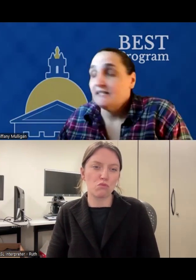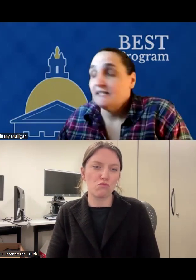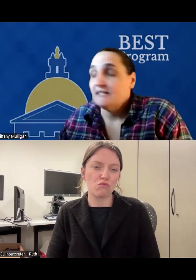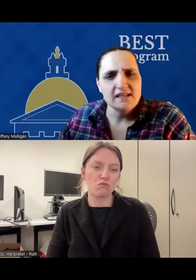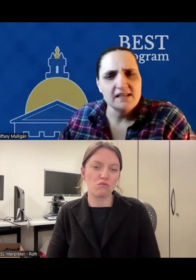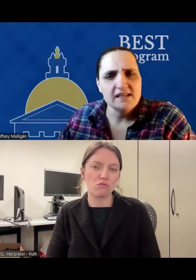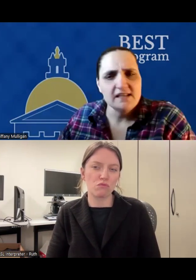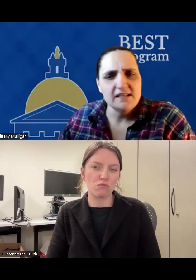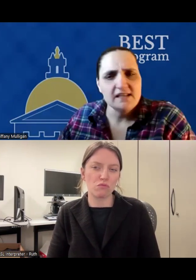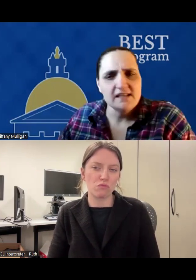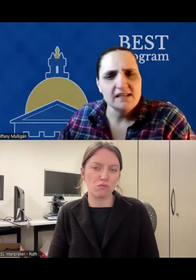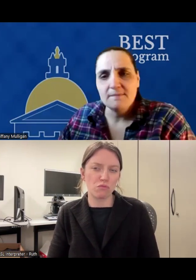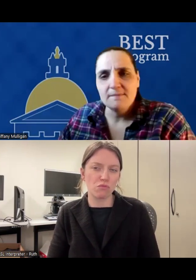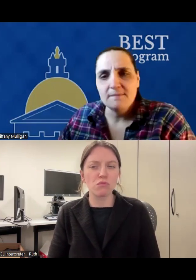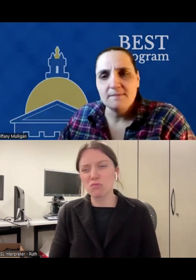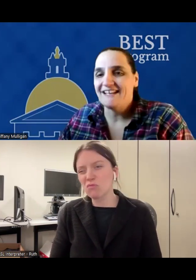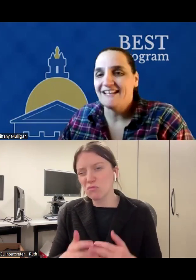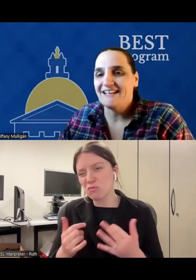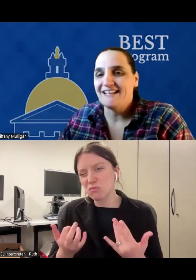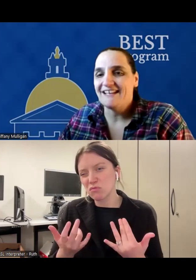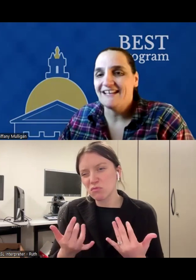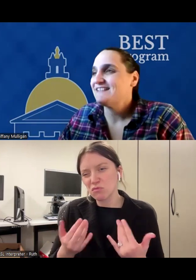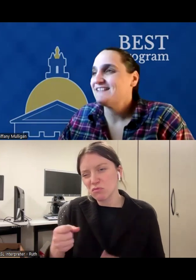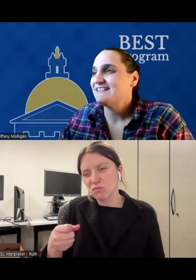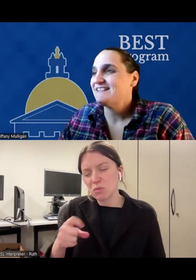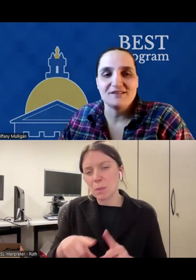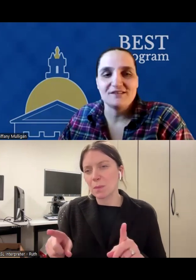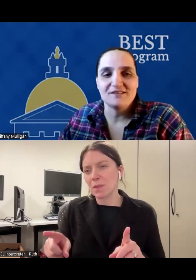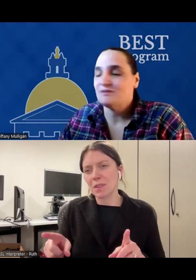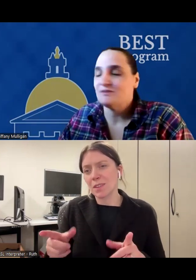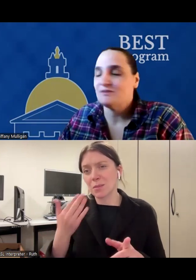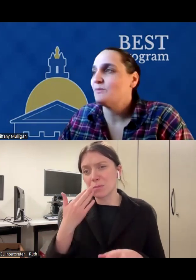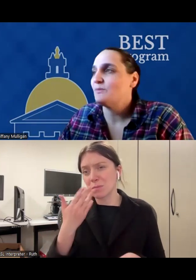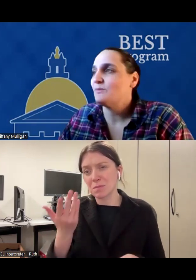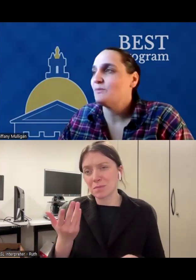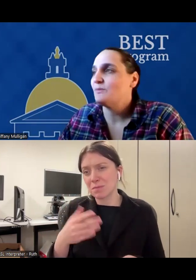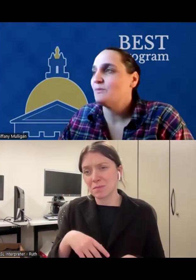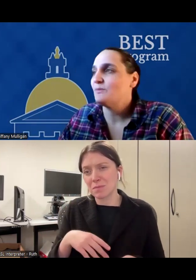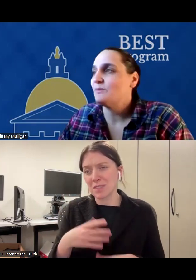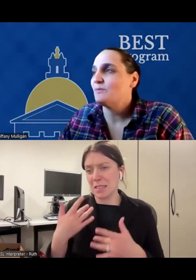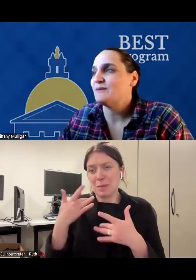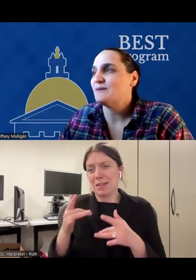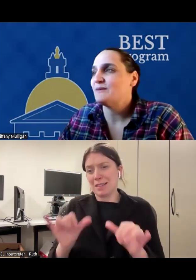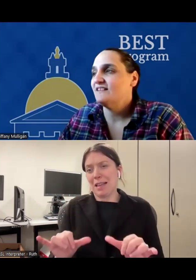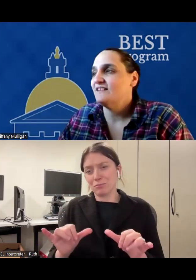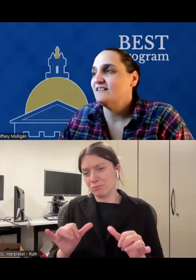Again, it's a little bit of waiting at times, but it's the same thing when you're, doing your warehouse queries.